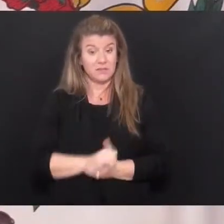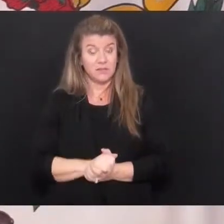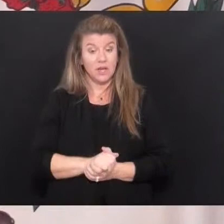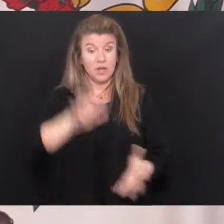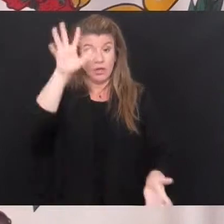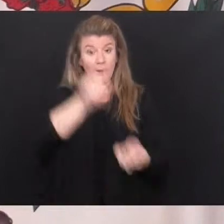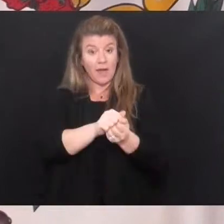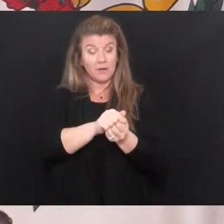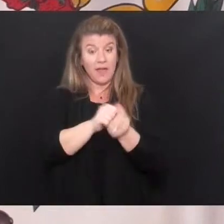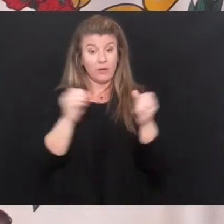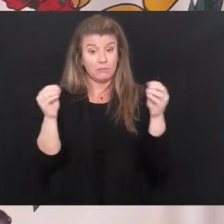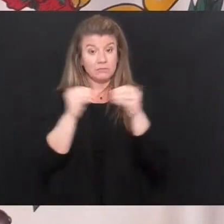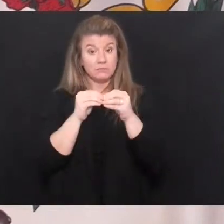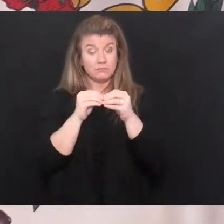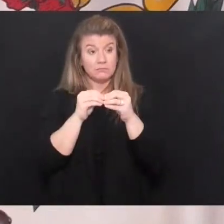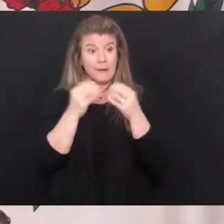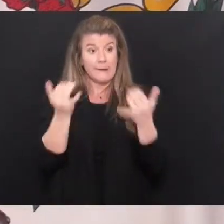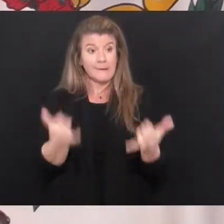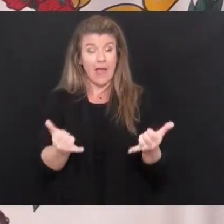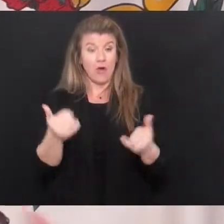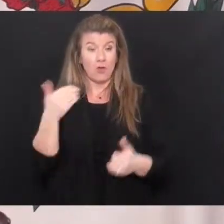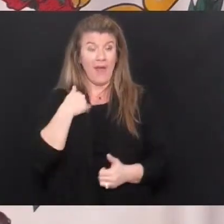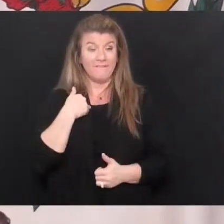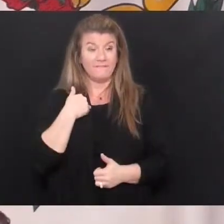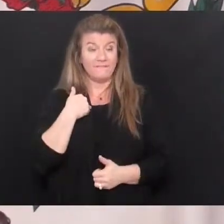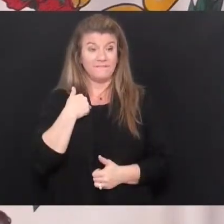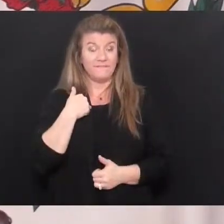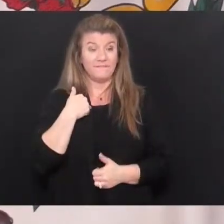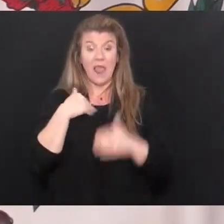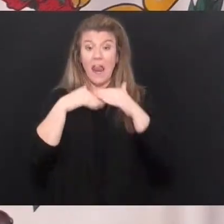them together, now you're down to